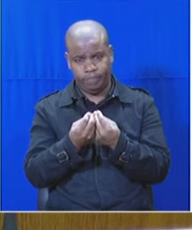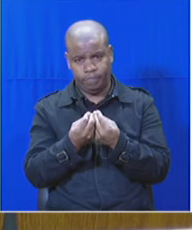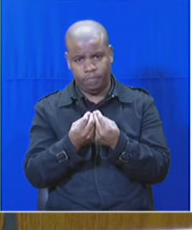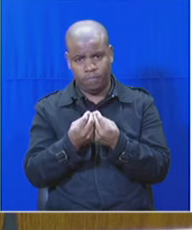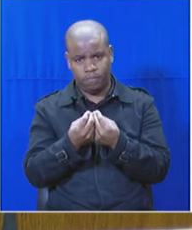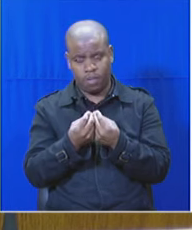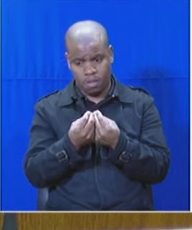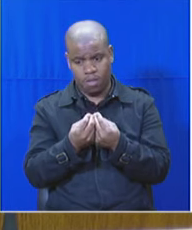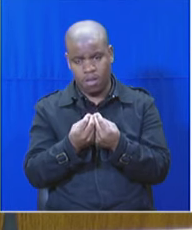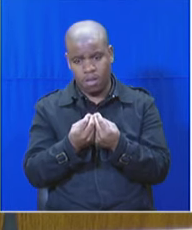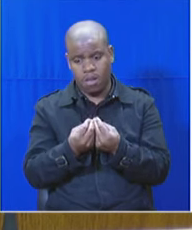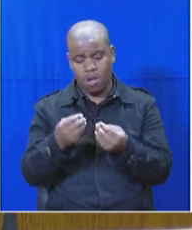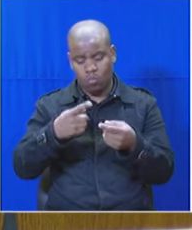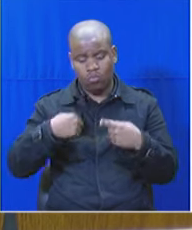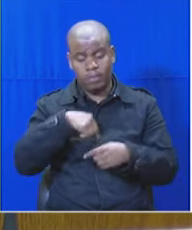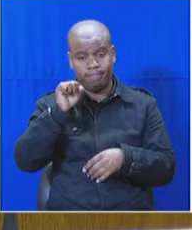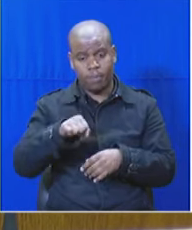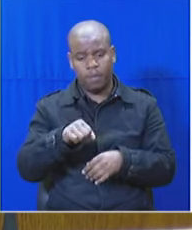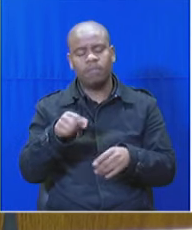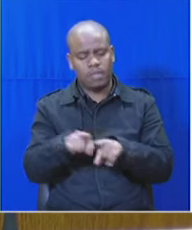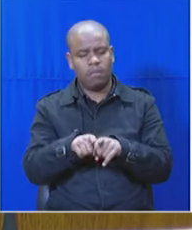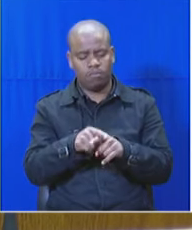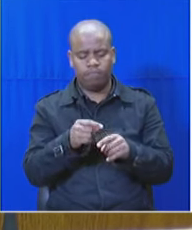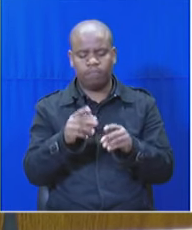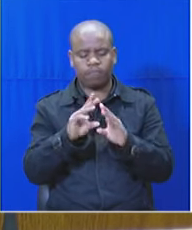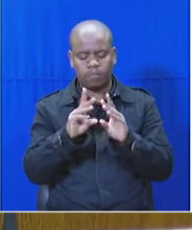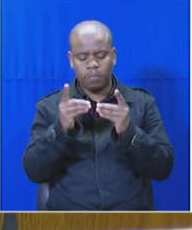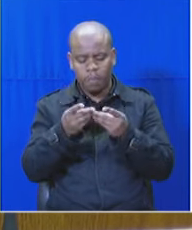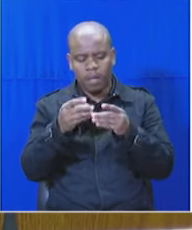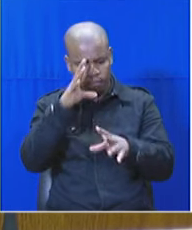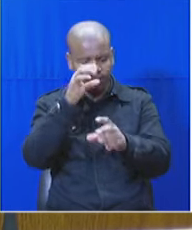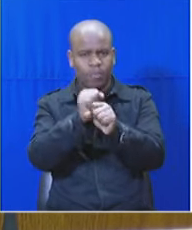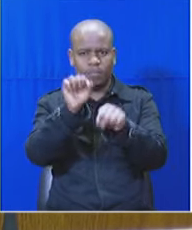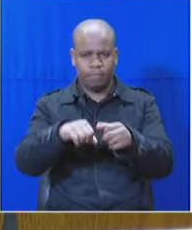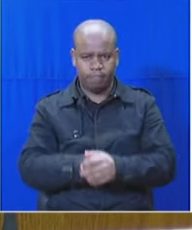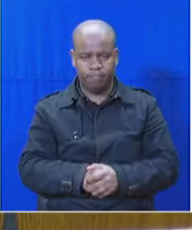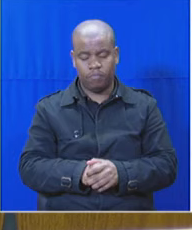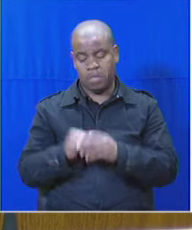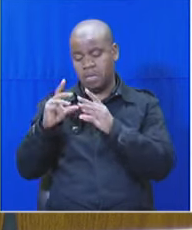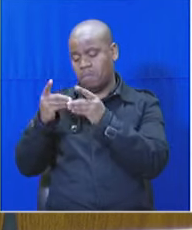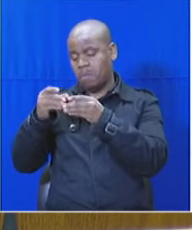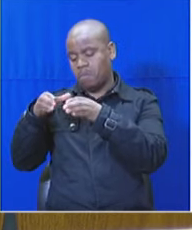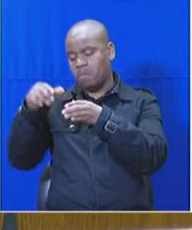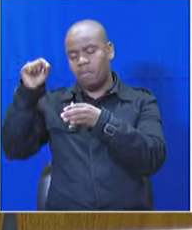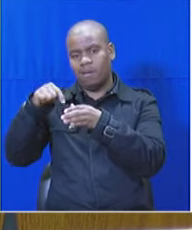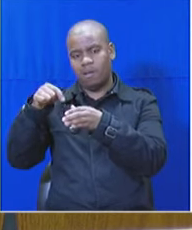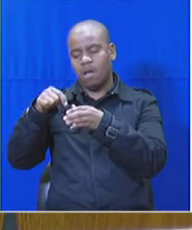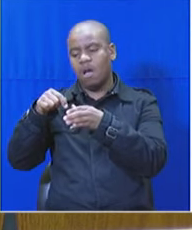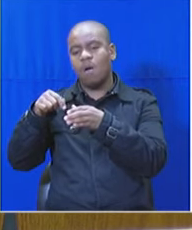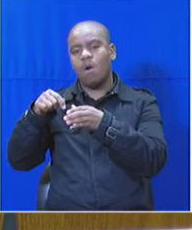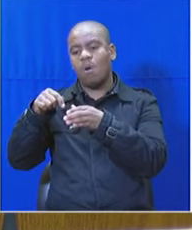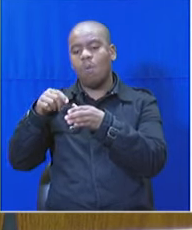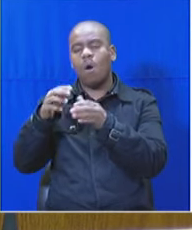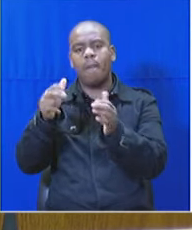both houses of parliament. The Property Valuation Act, which establishes the Office of the Valuer General, was assented